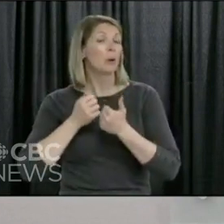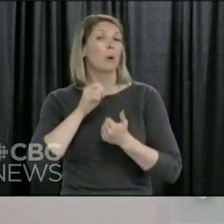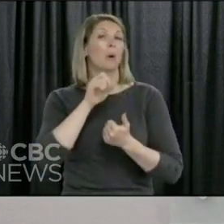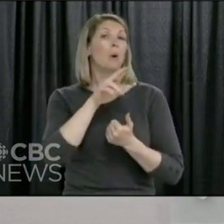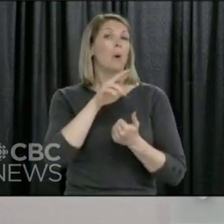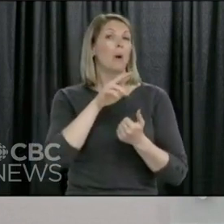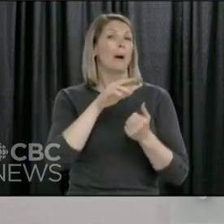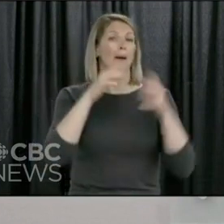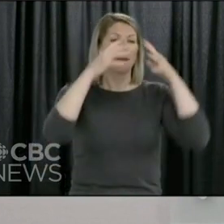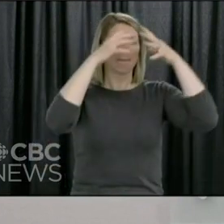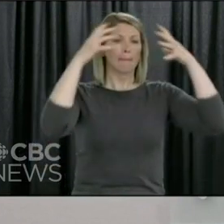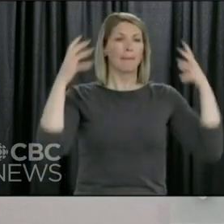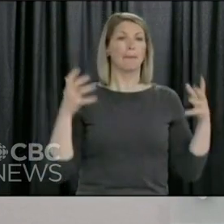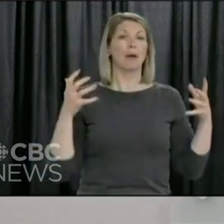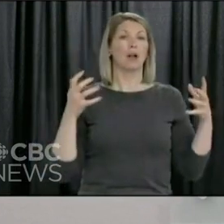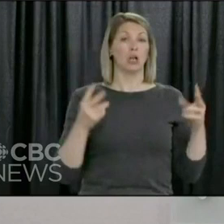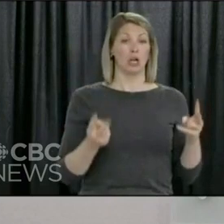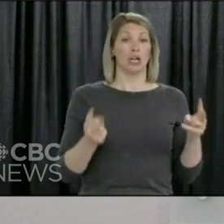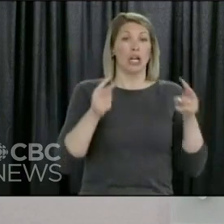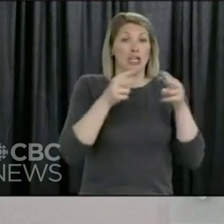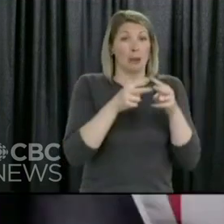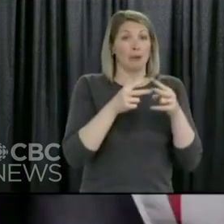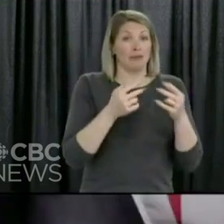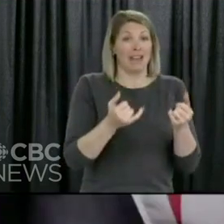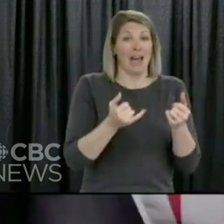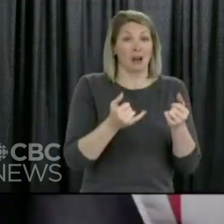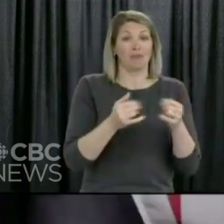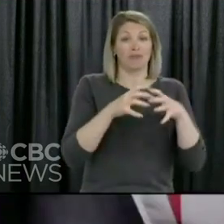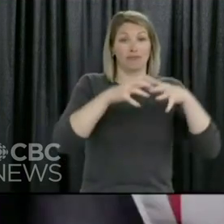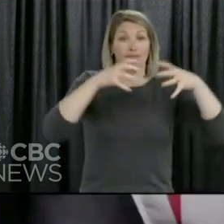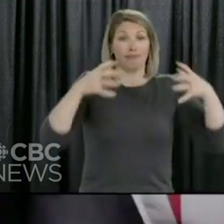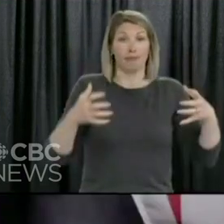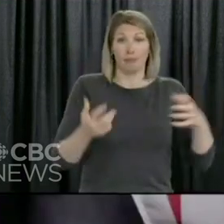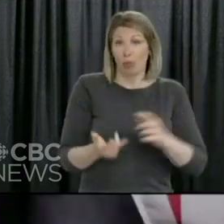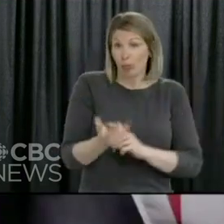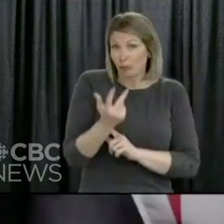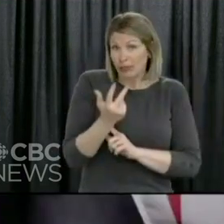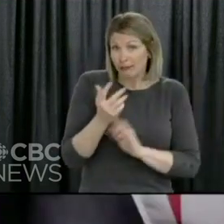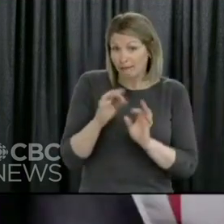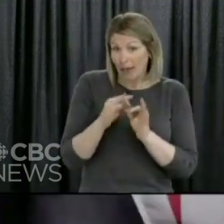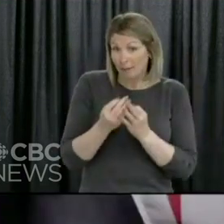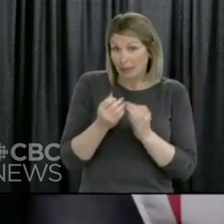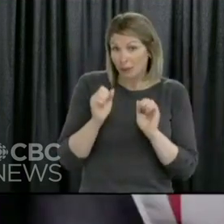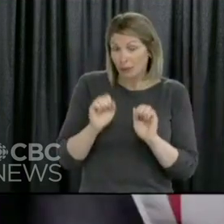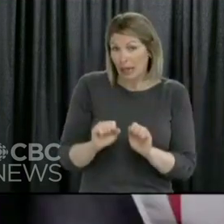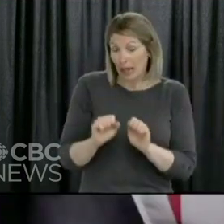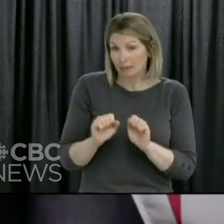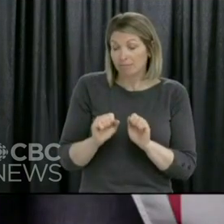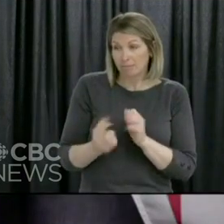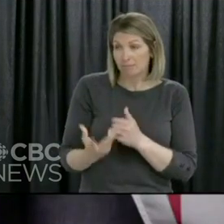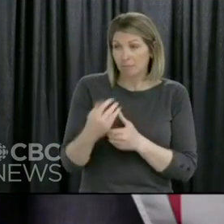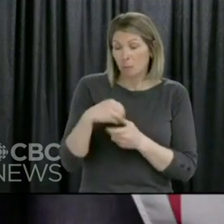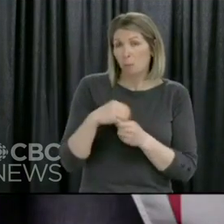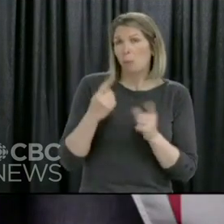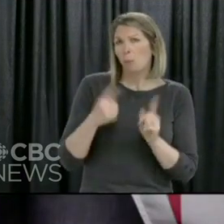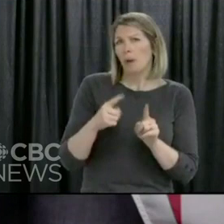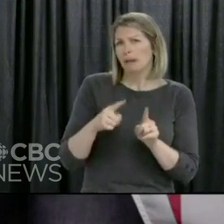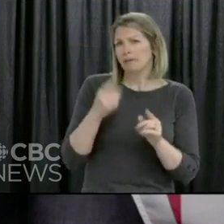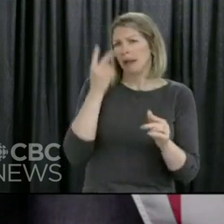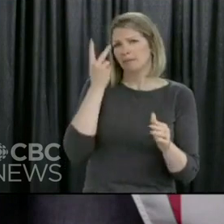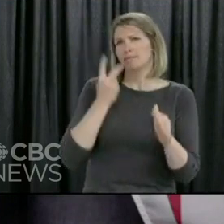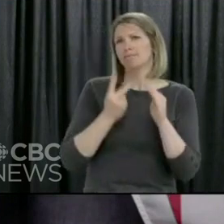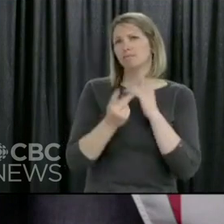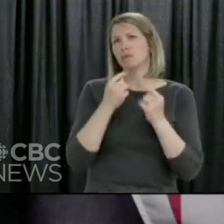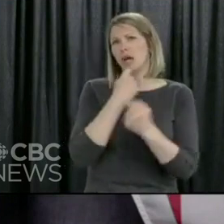and things like that? So we hope in the next few days to a week that we'll have more information on